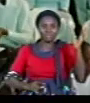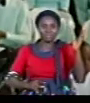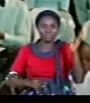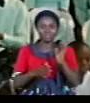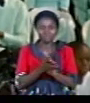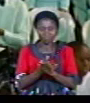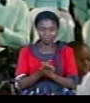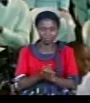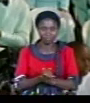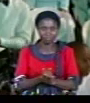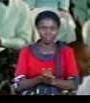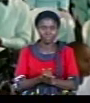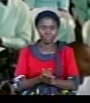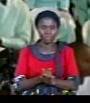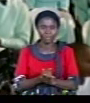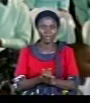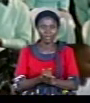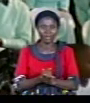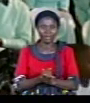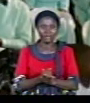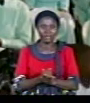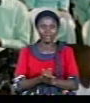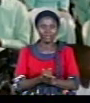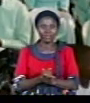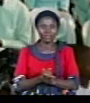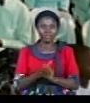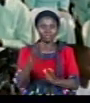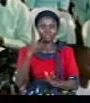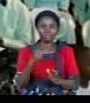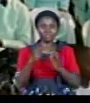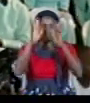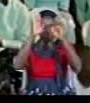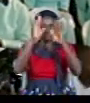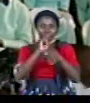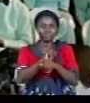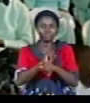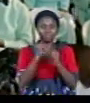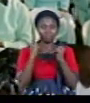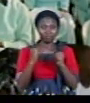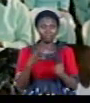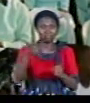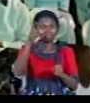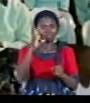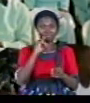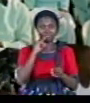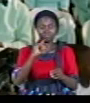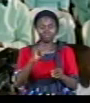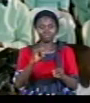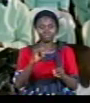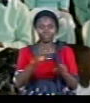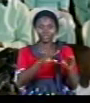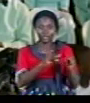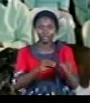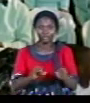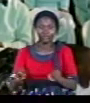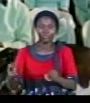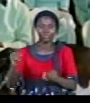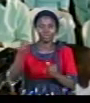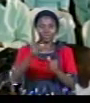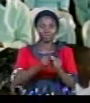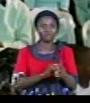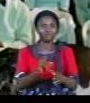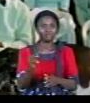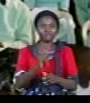And the miracle and the power of the Lord is moving everywhere, but we remain in Delta, where we bring you this testimony